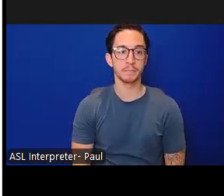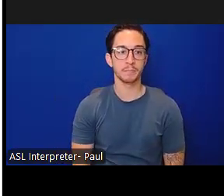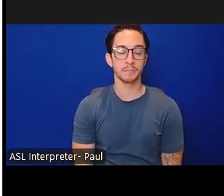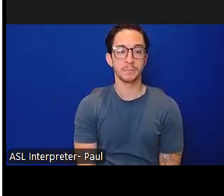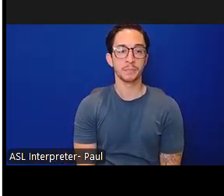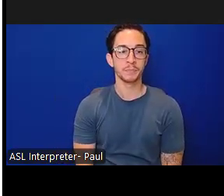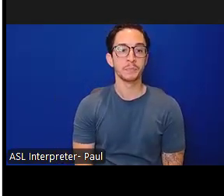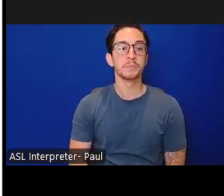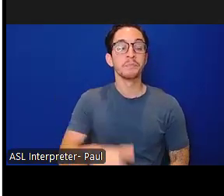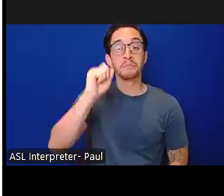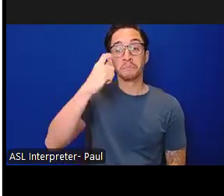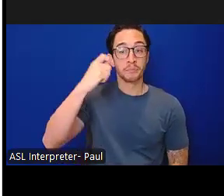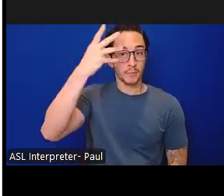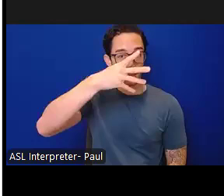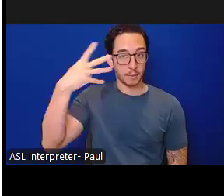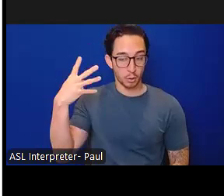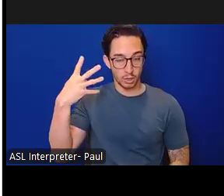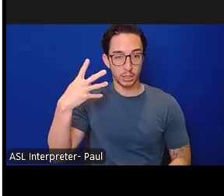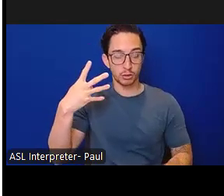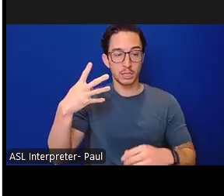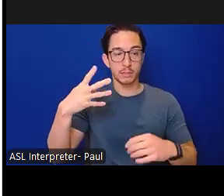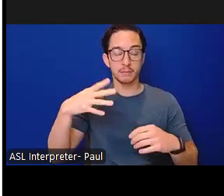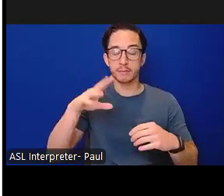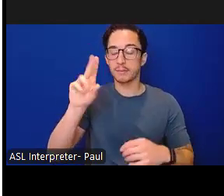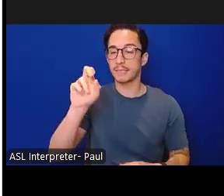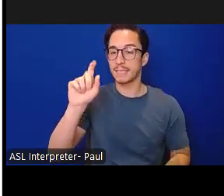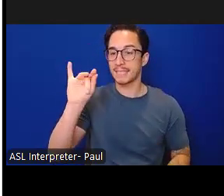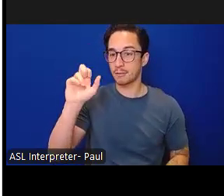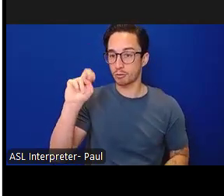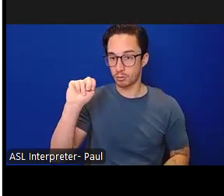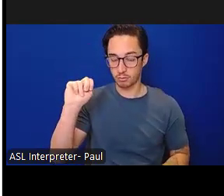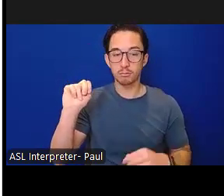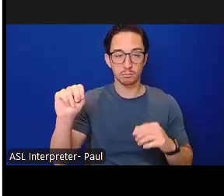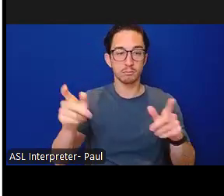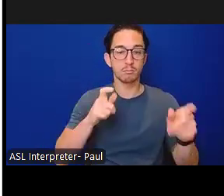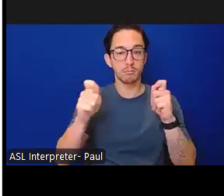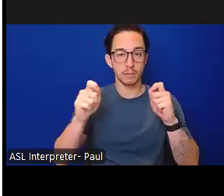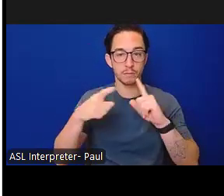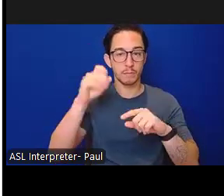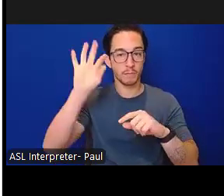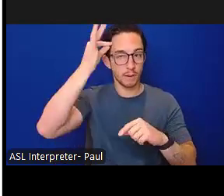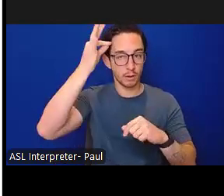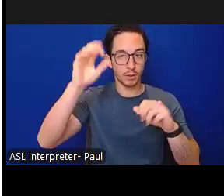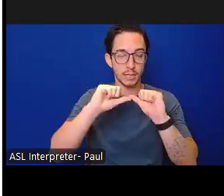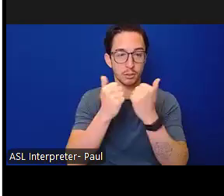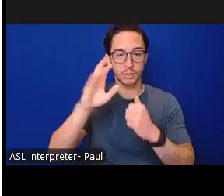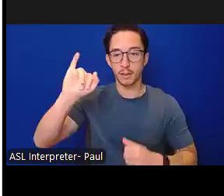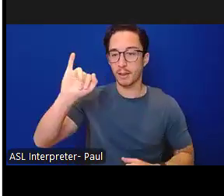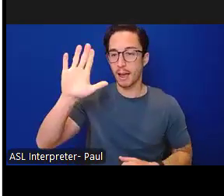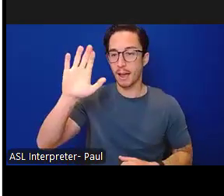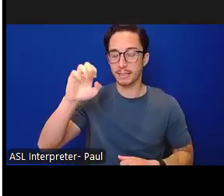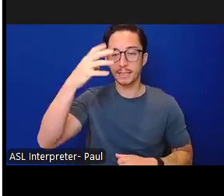Now, immigration detention is oftentimes managed by the federal agency ICE, also known as Immigration and